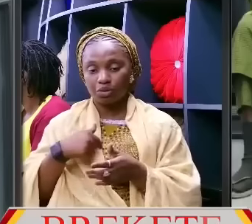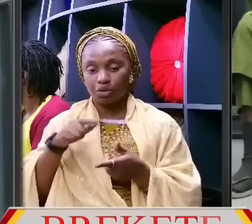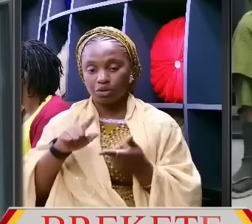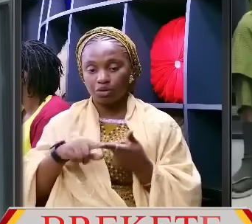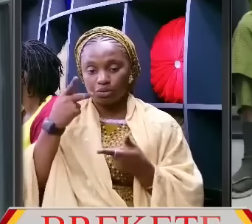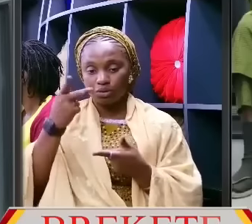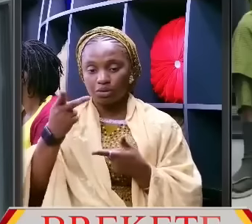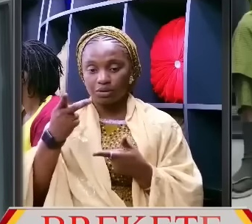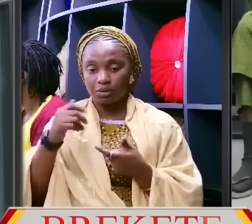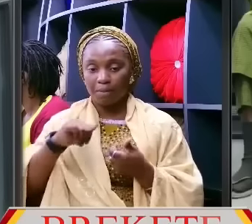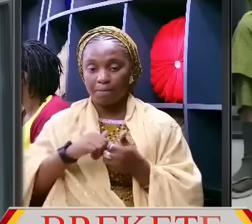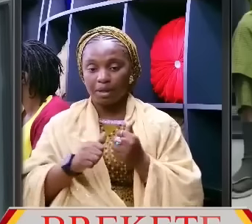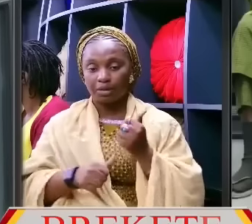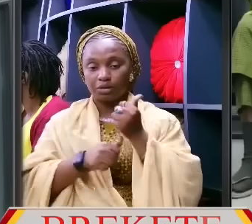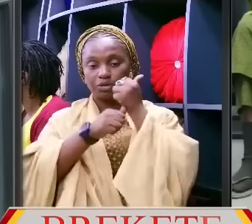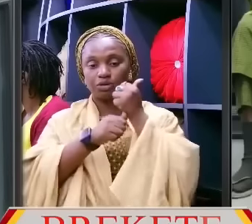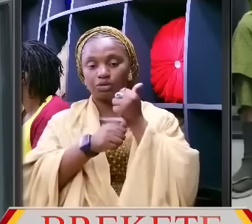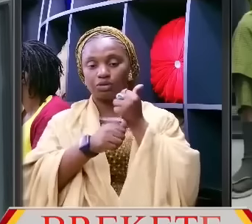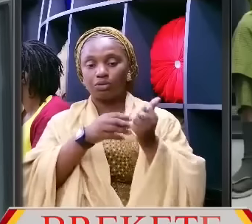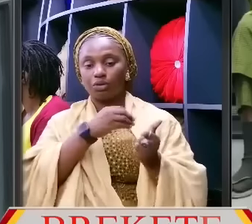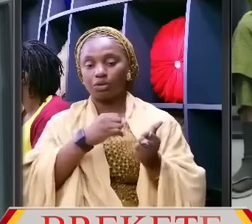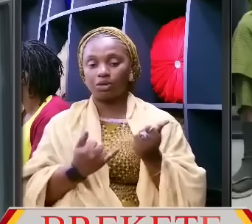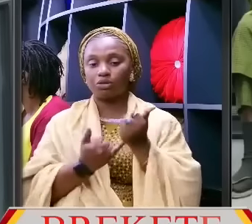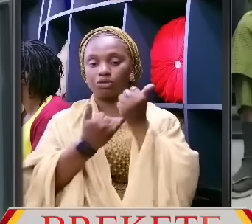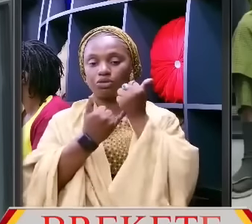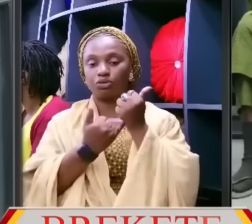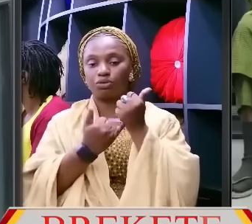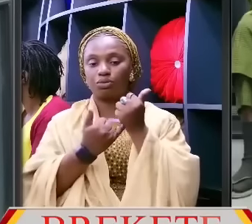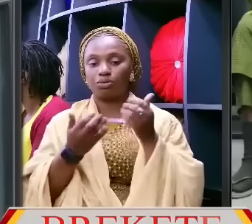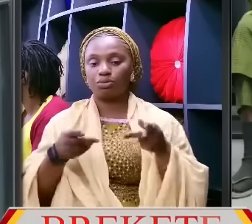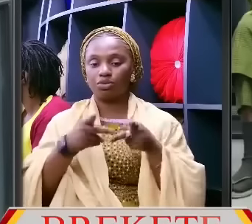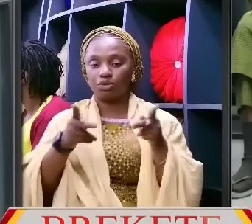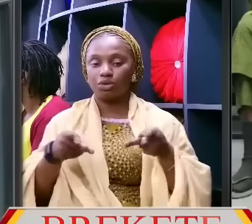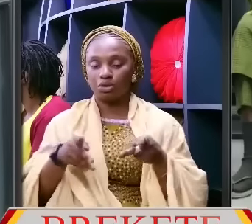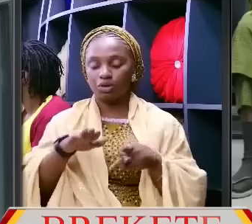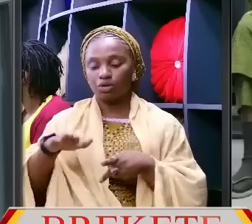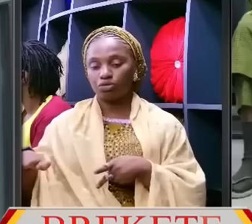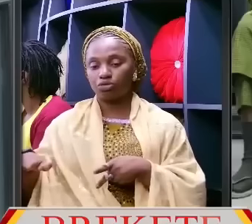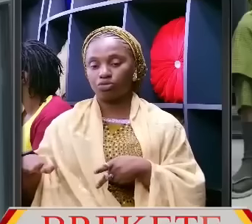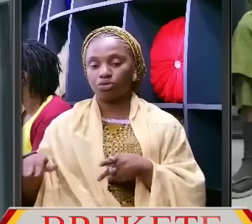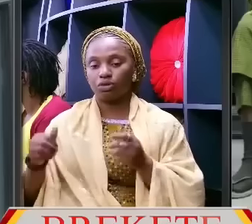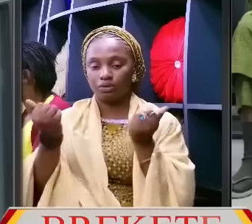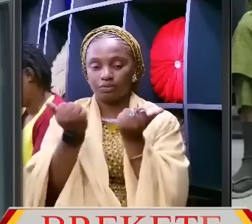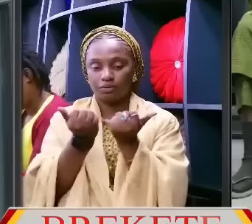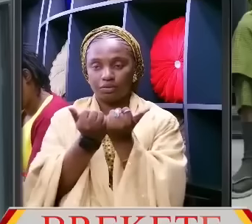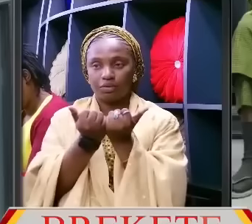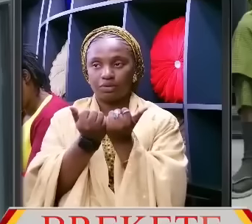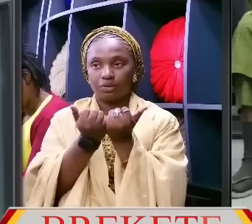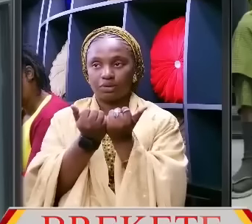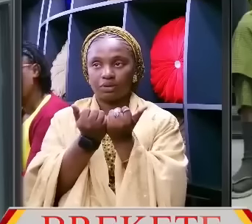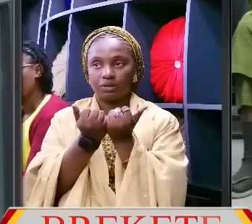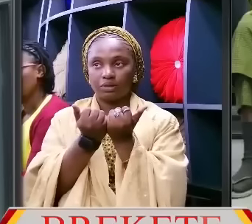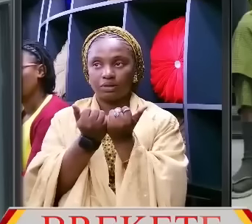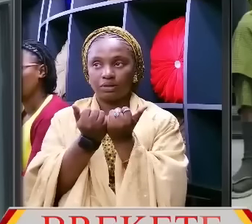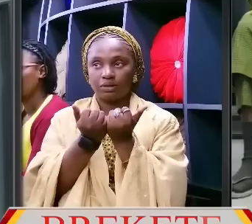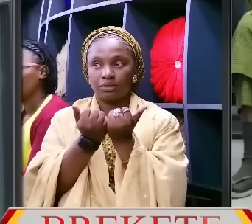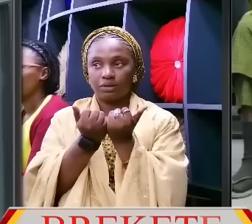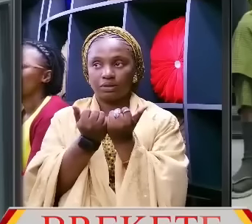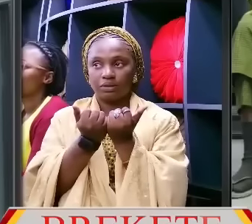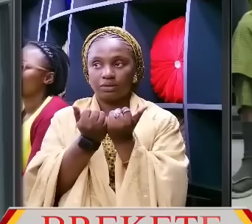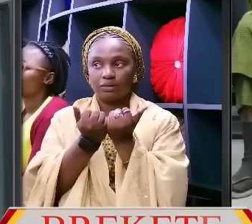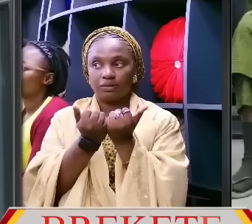see my elder brother carry my elder brother children. They molest each other or other because